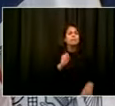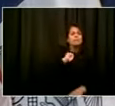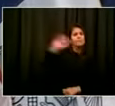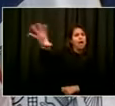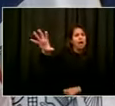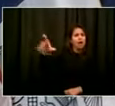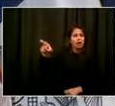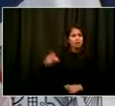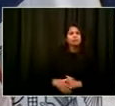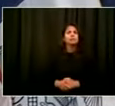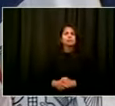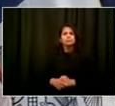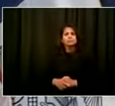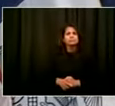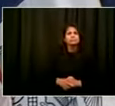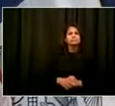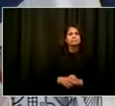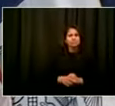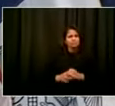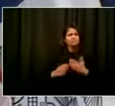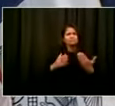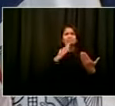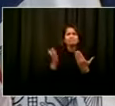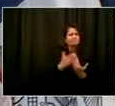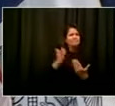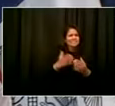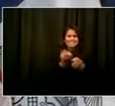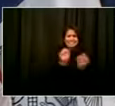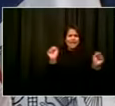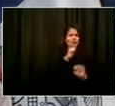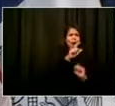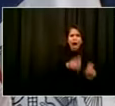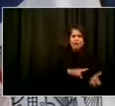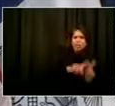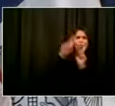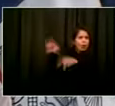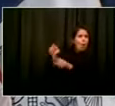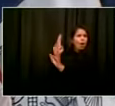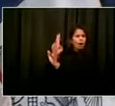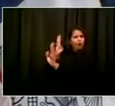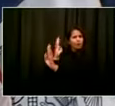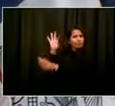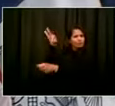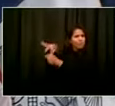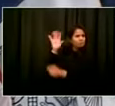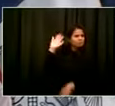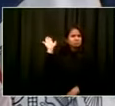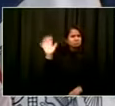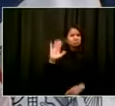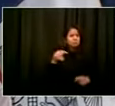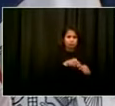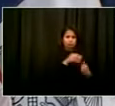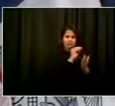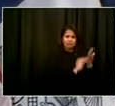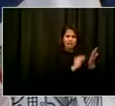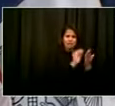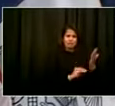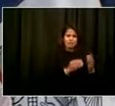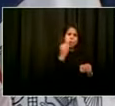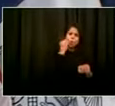can be easy and safe. And our whole Democracy NYC team has been deeply involved in getting people engaged more than